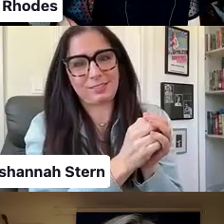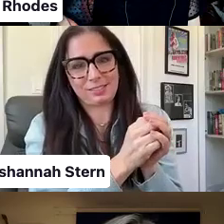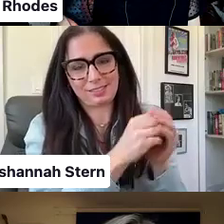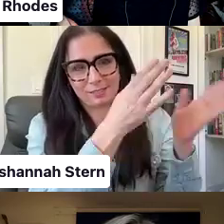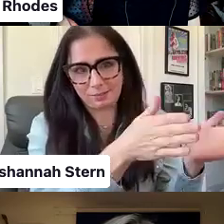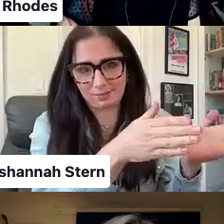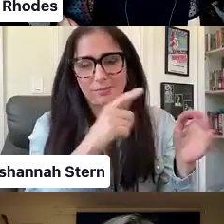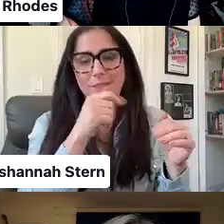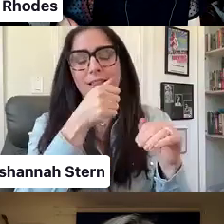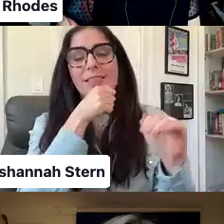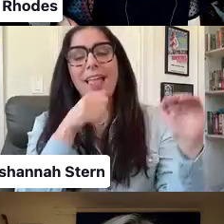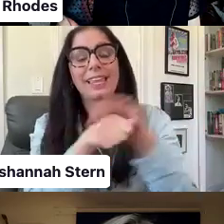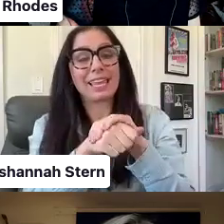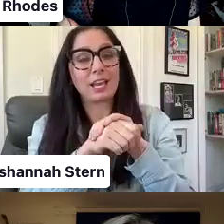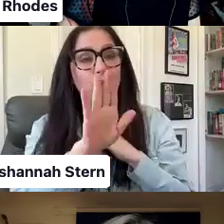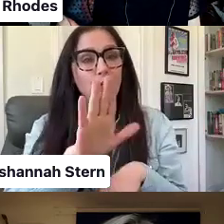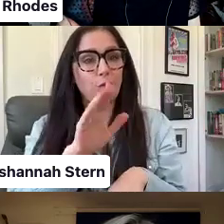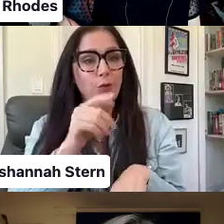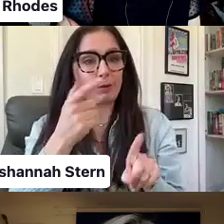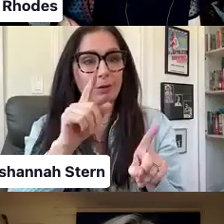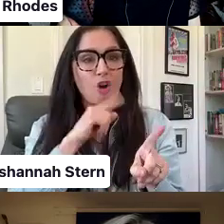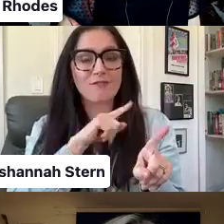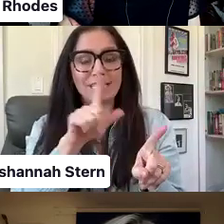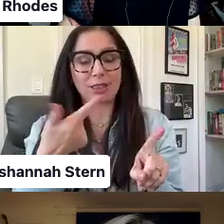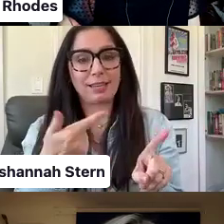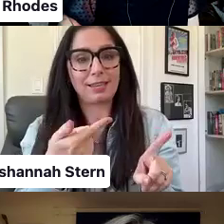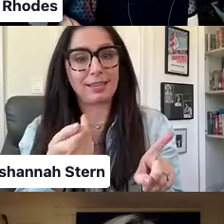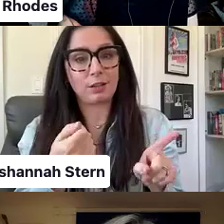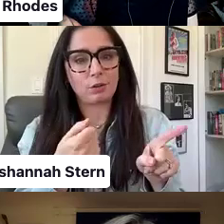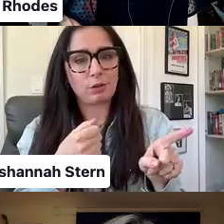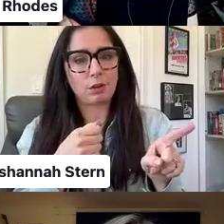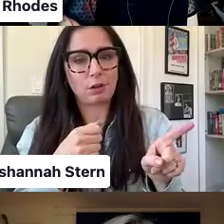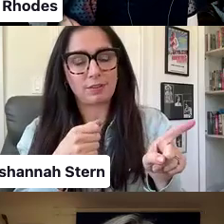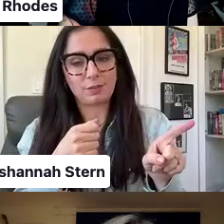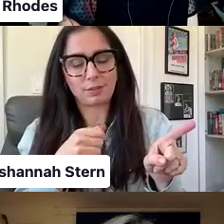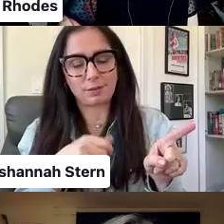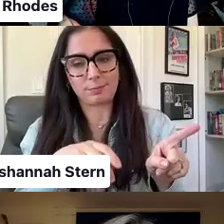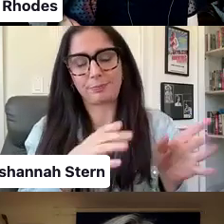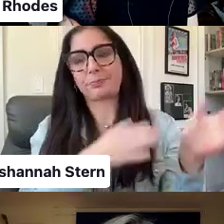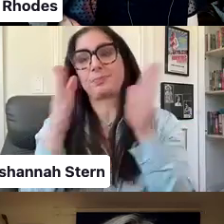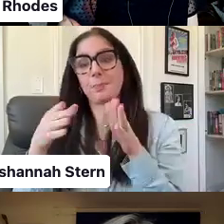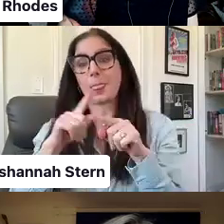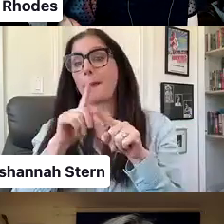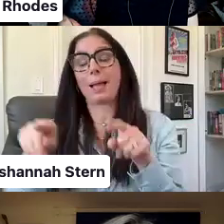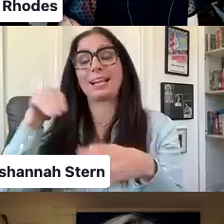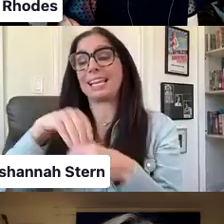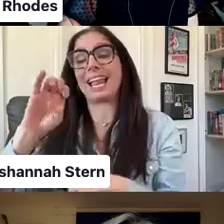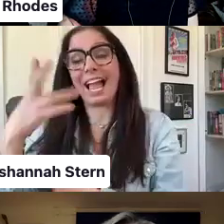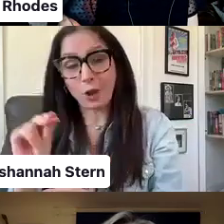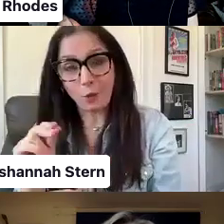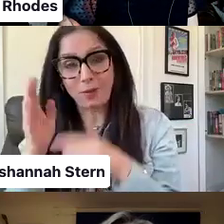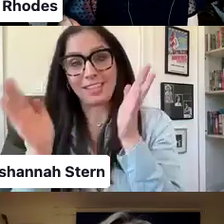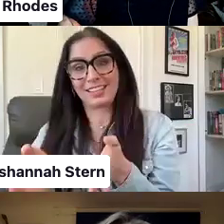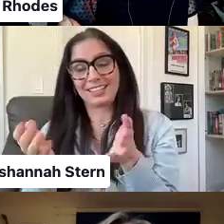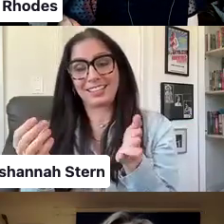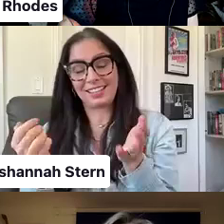written as the opposite of all the things. And then they hid her artificial leg in Hawkeye.